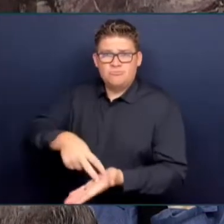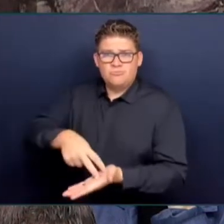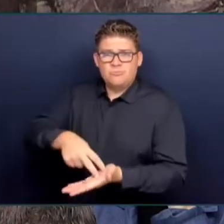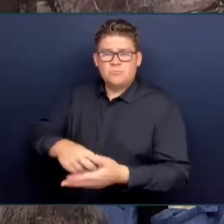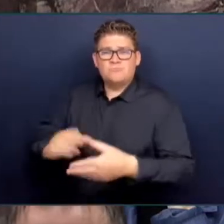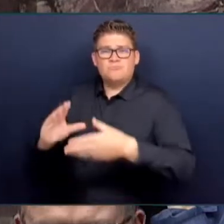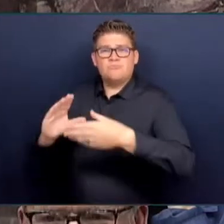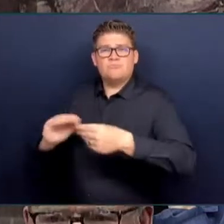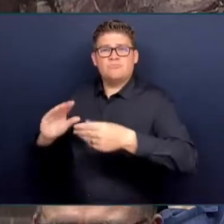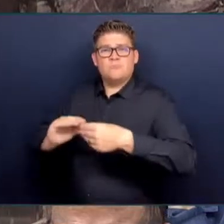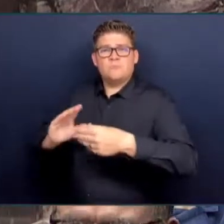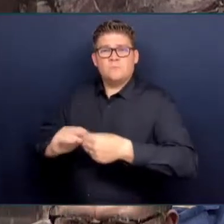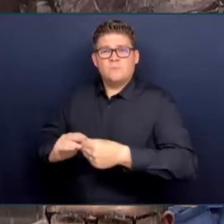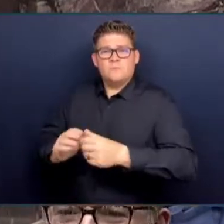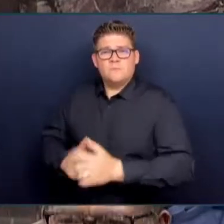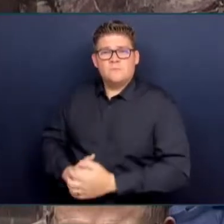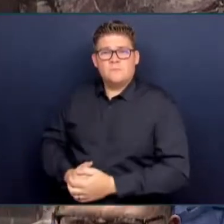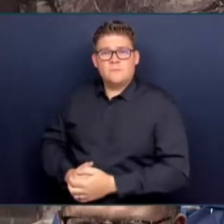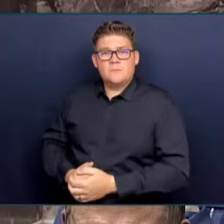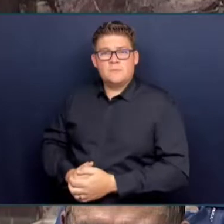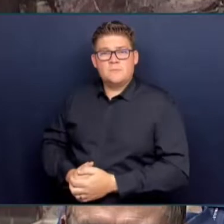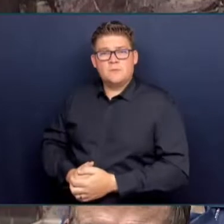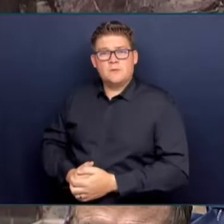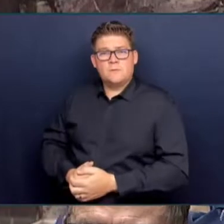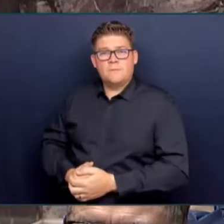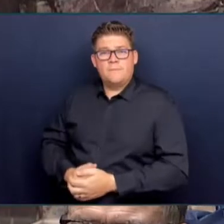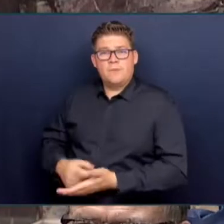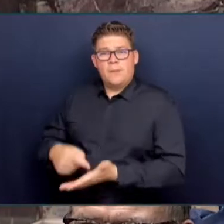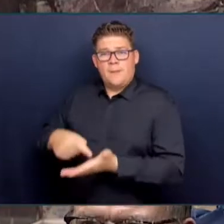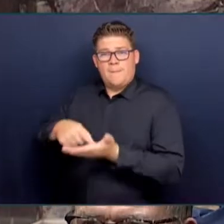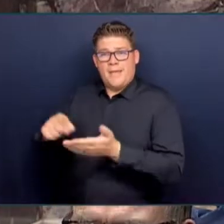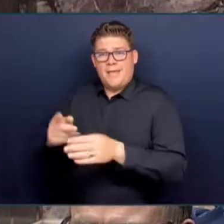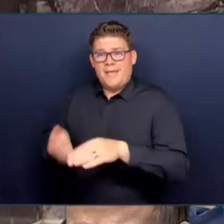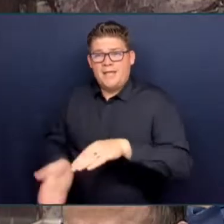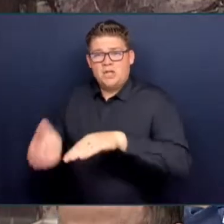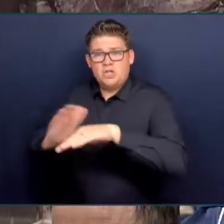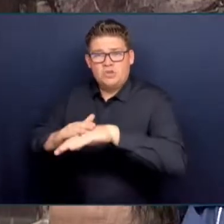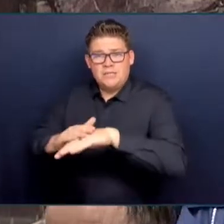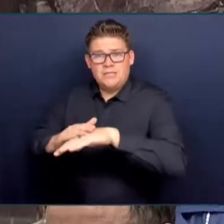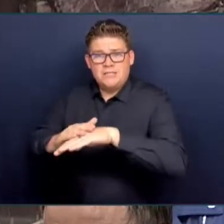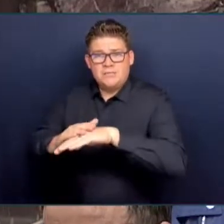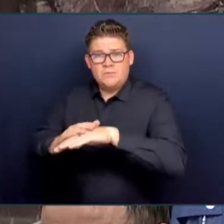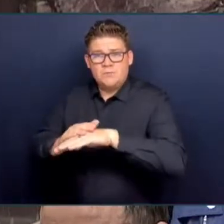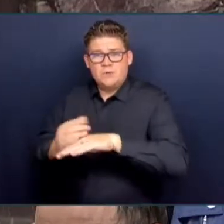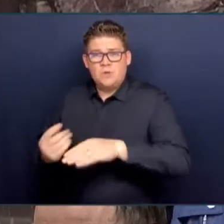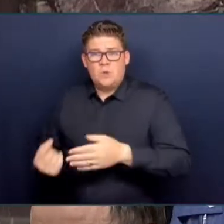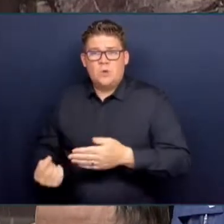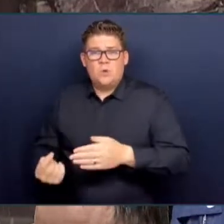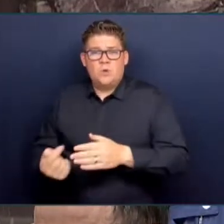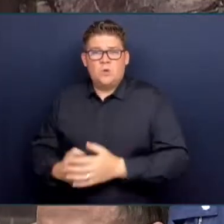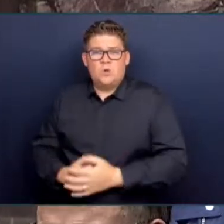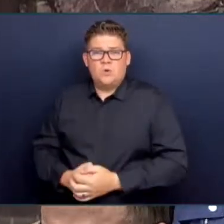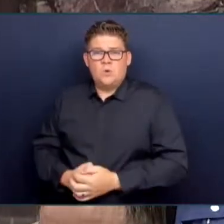her and her colleagues. Exactly. So maybe what she should be.